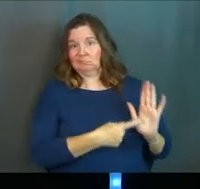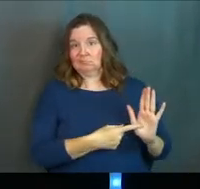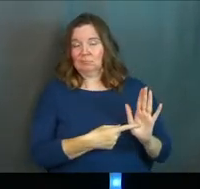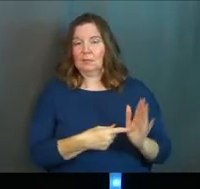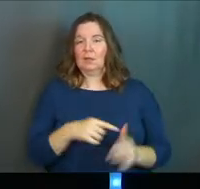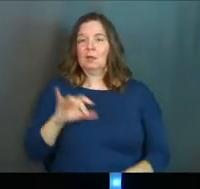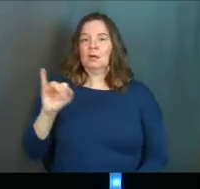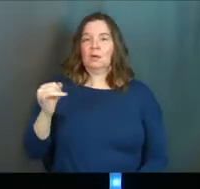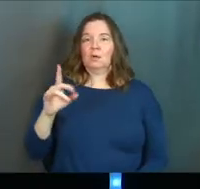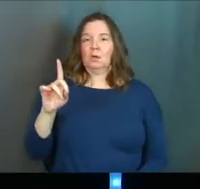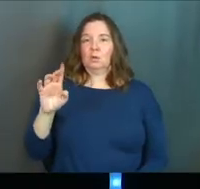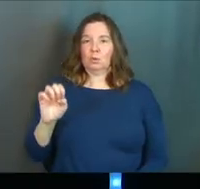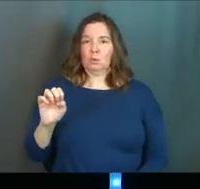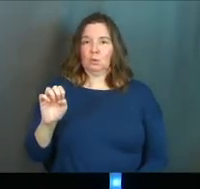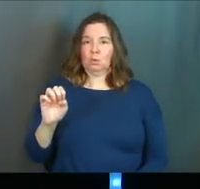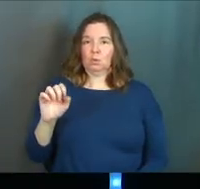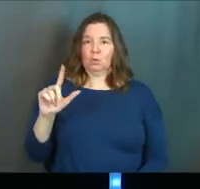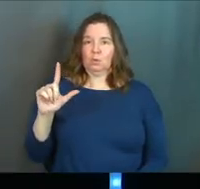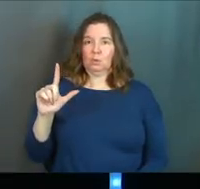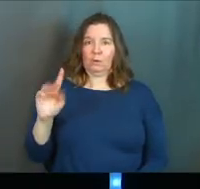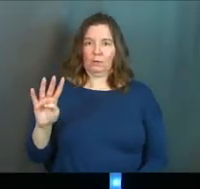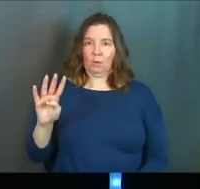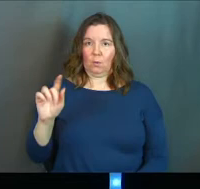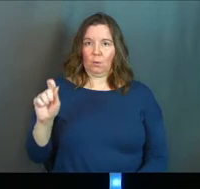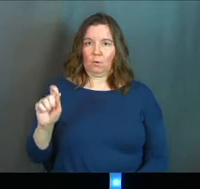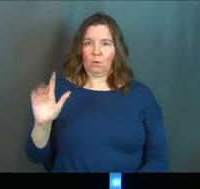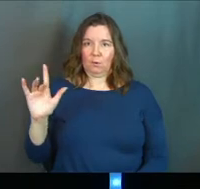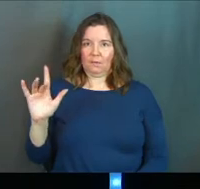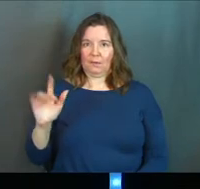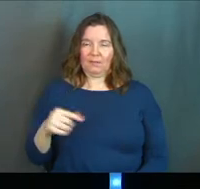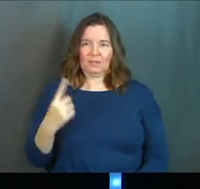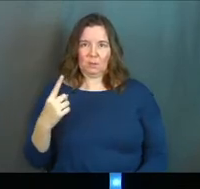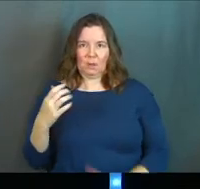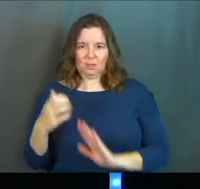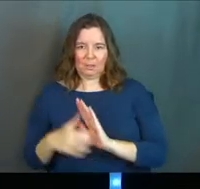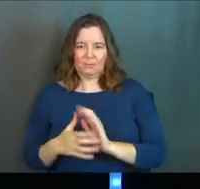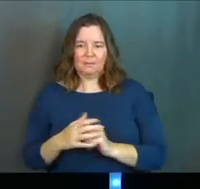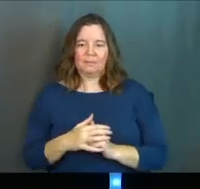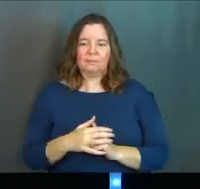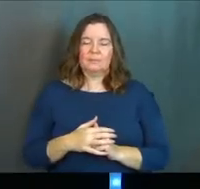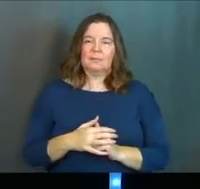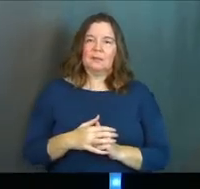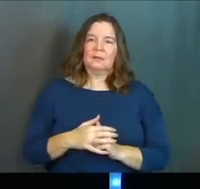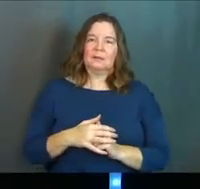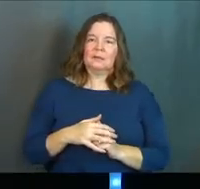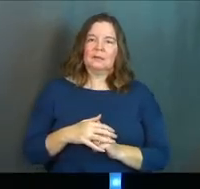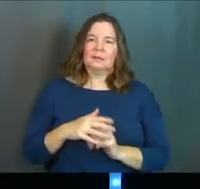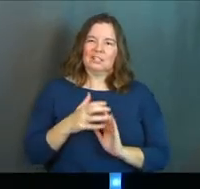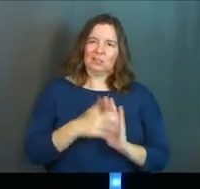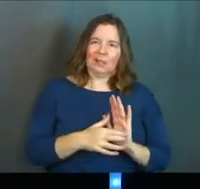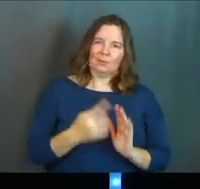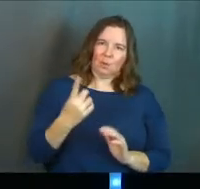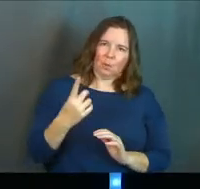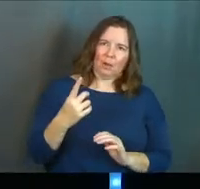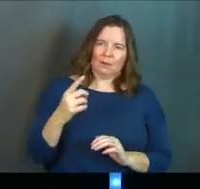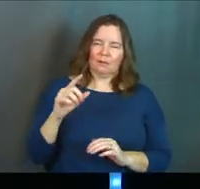This is Jude, verse 24 through 25. Jude's only got one chapter. That's why there's not a chapter there. Technically, it's chapter one. Whatever. Anyway,